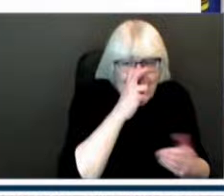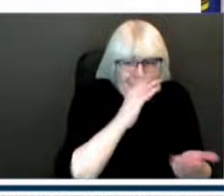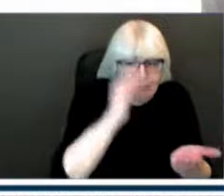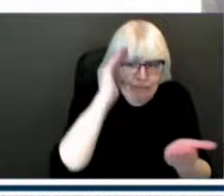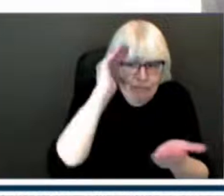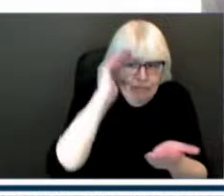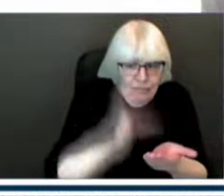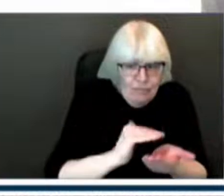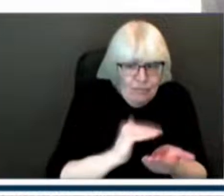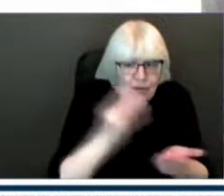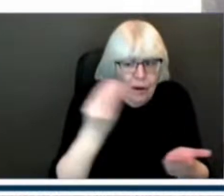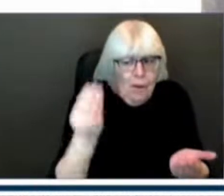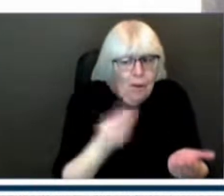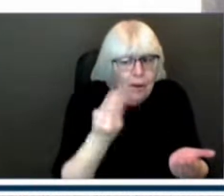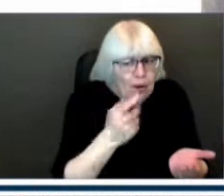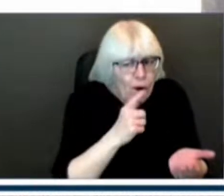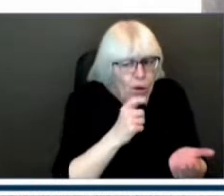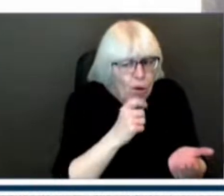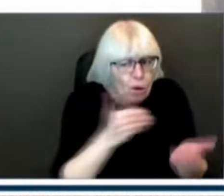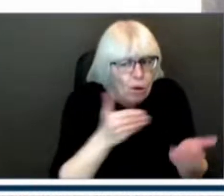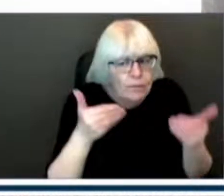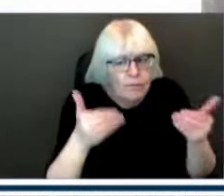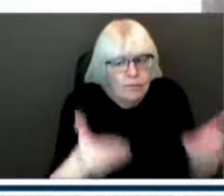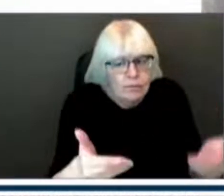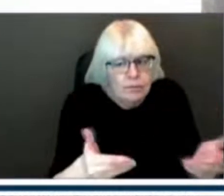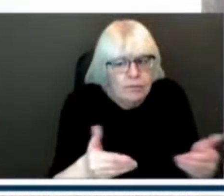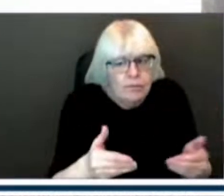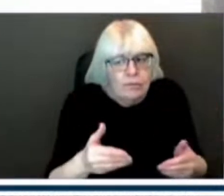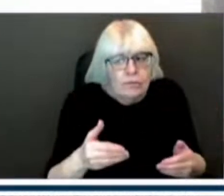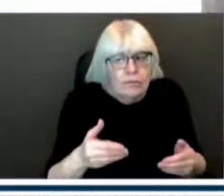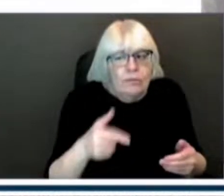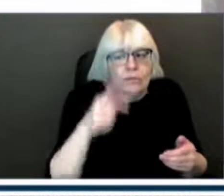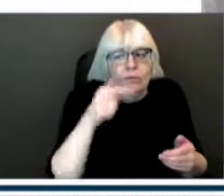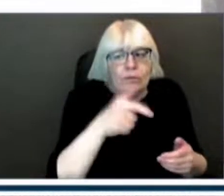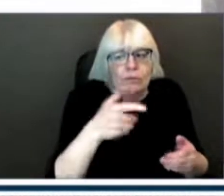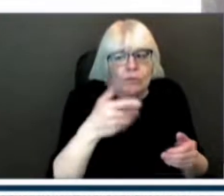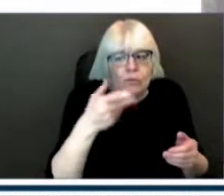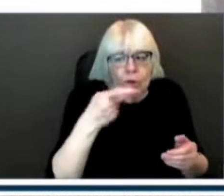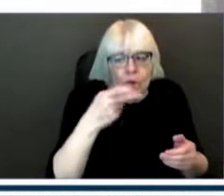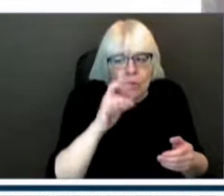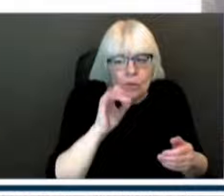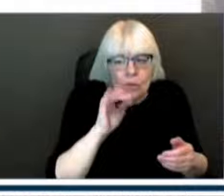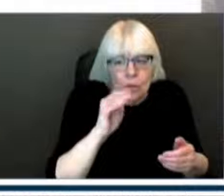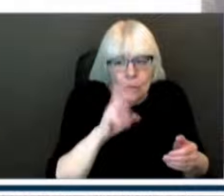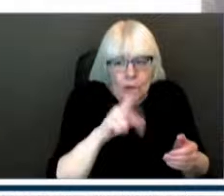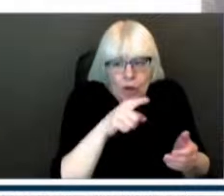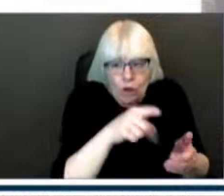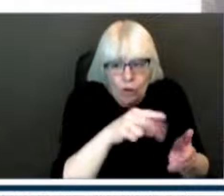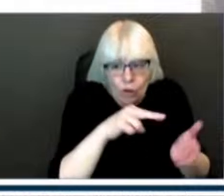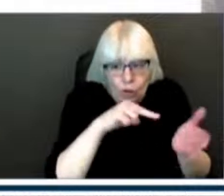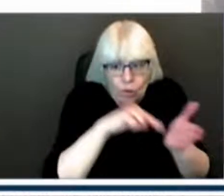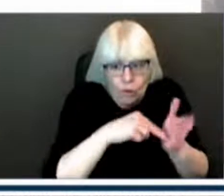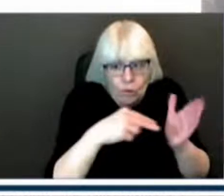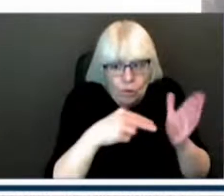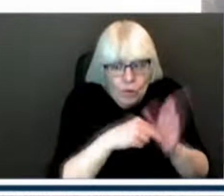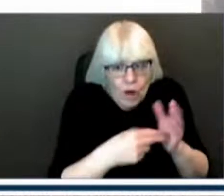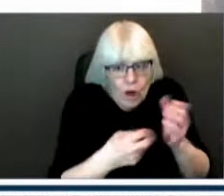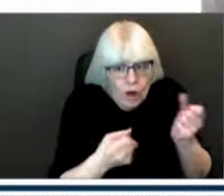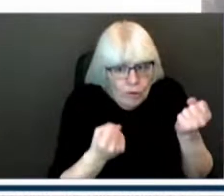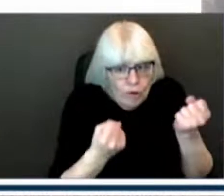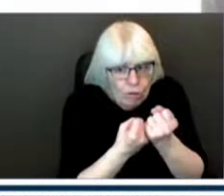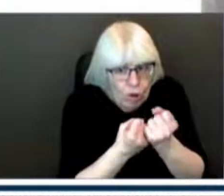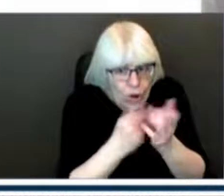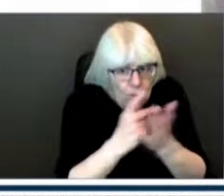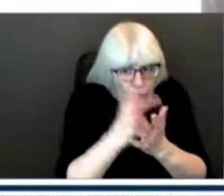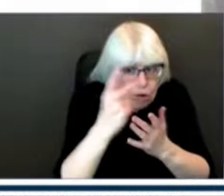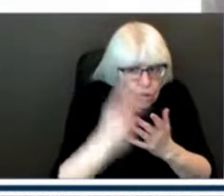Pursue in terms of reevaluating the support programs? Is that the question? That's the question. Yeah, I mean, look, those discussions